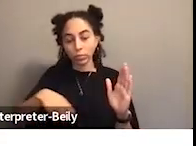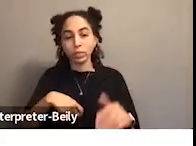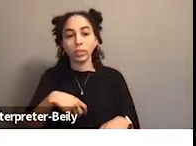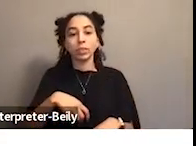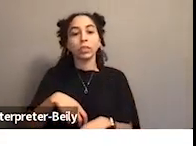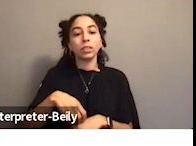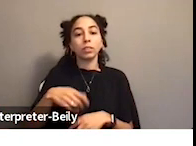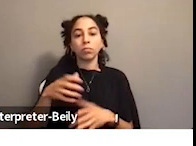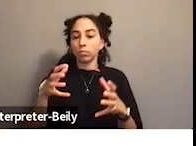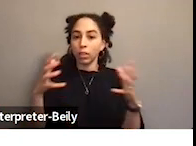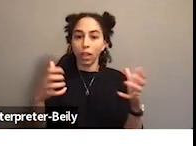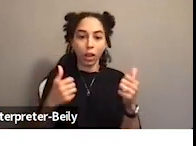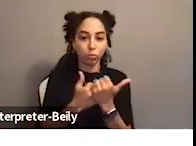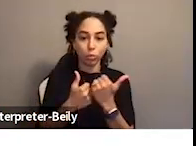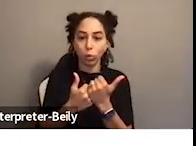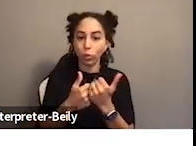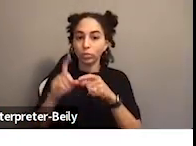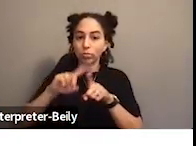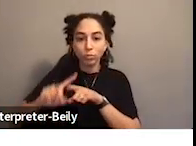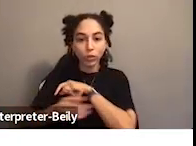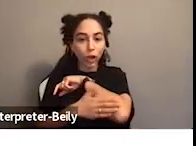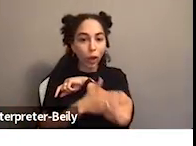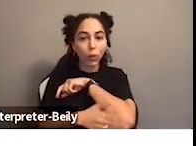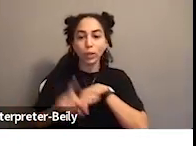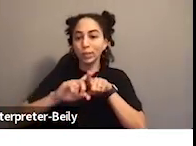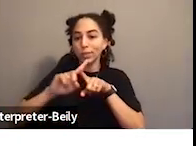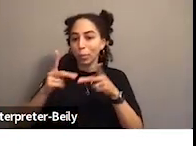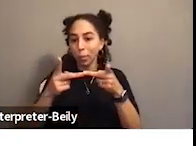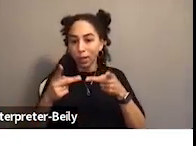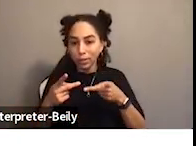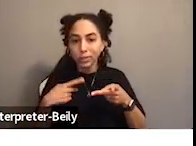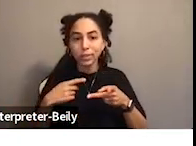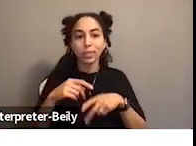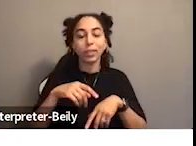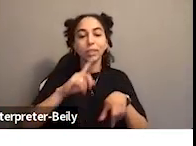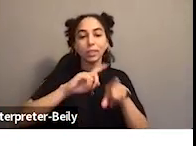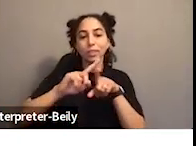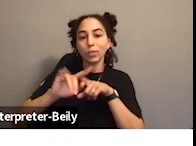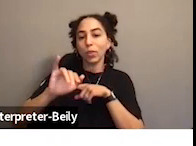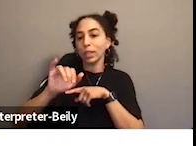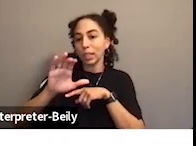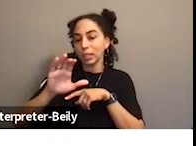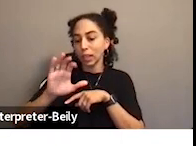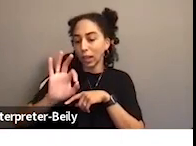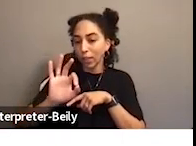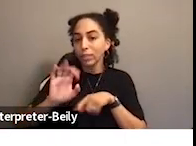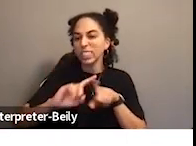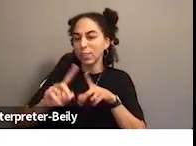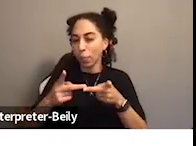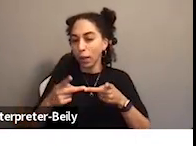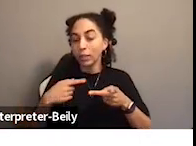a lot of support. Different counties are at different places, different ICFs are at different places. So that person you reach out